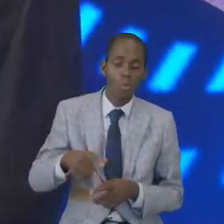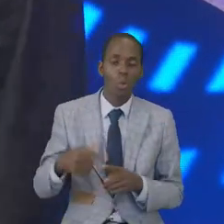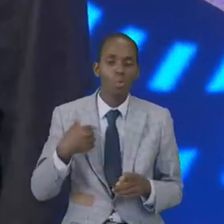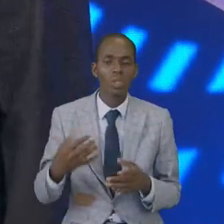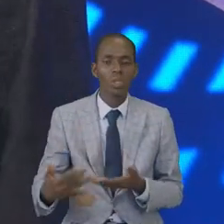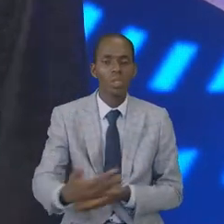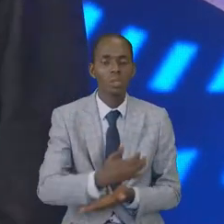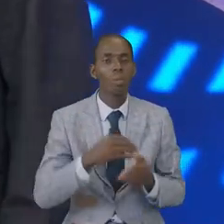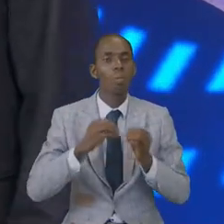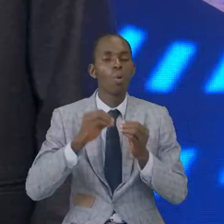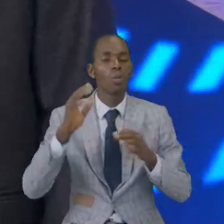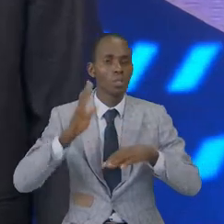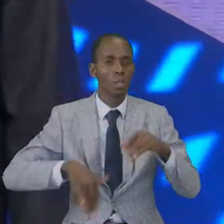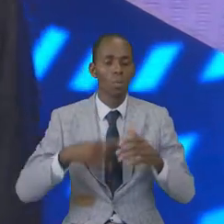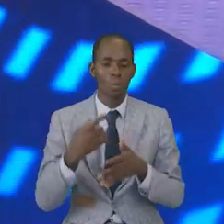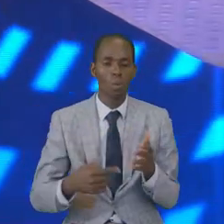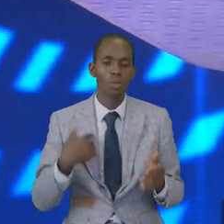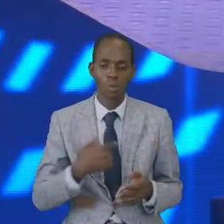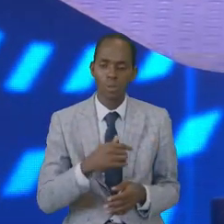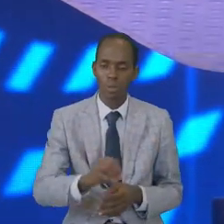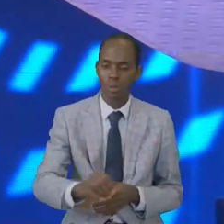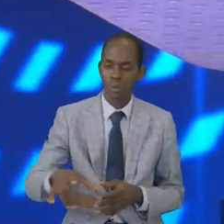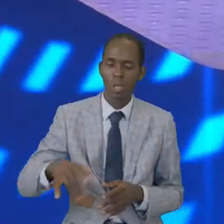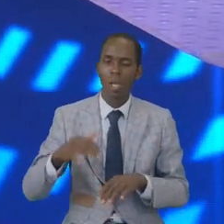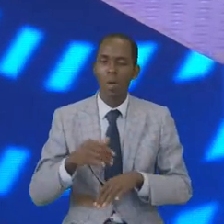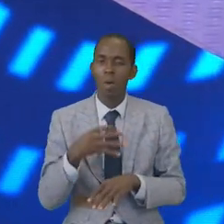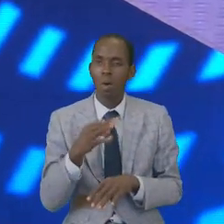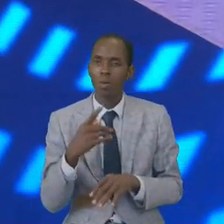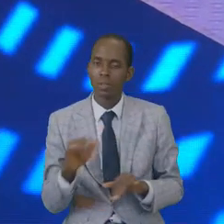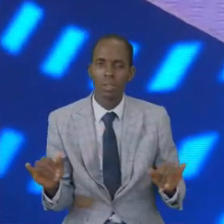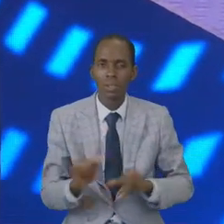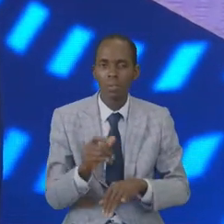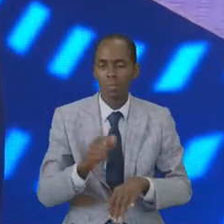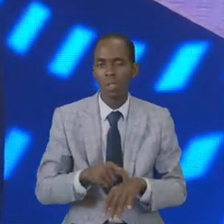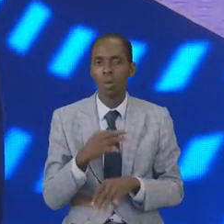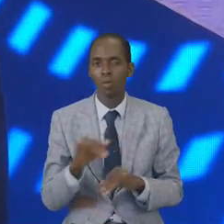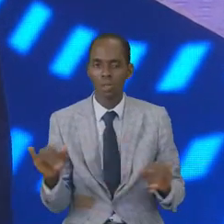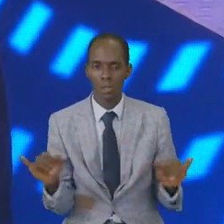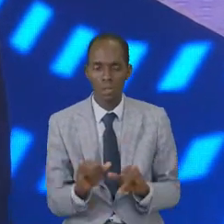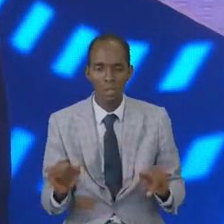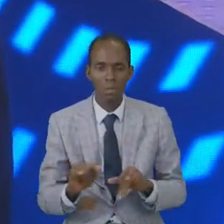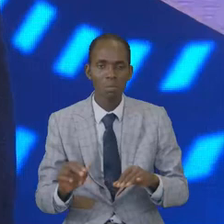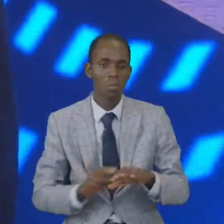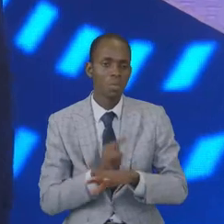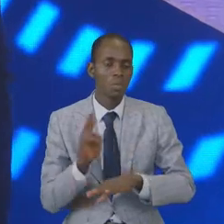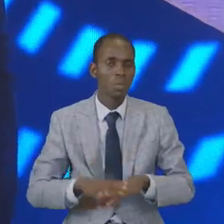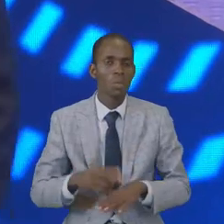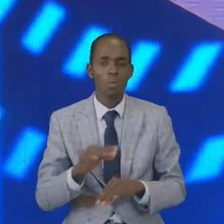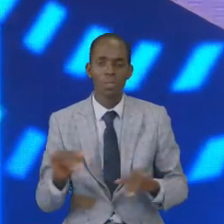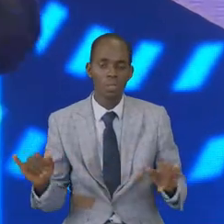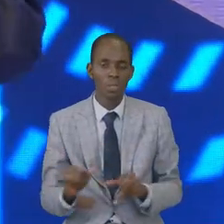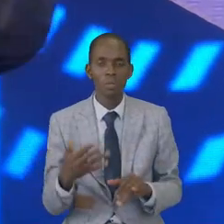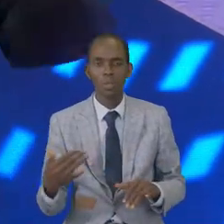sow, higher, greater. Of the same type, of the same nature, of the same seed as we have